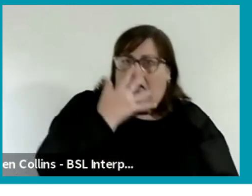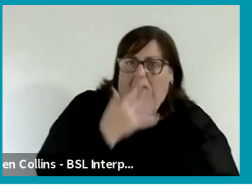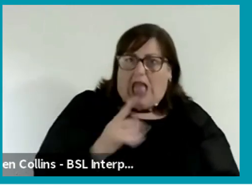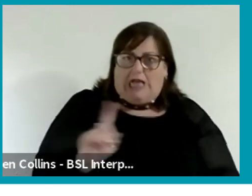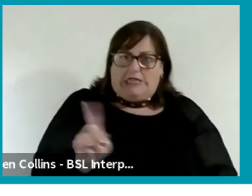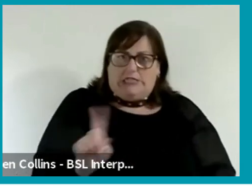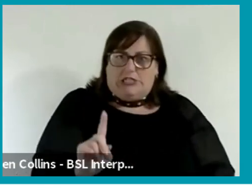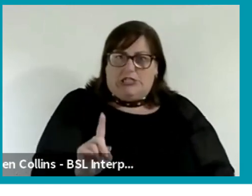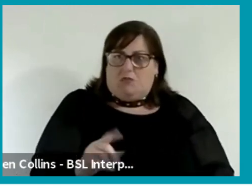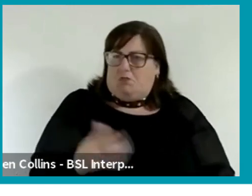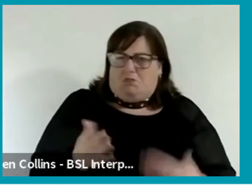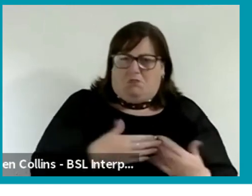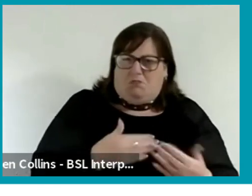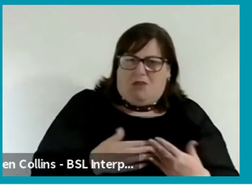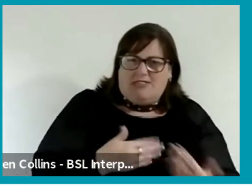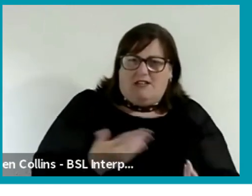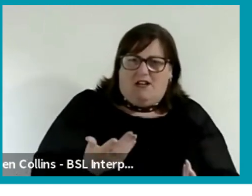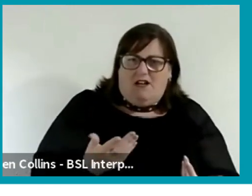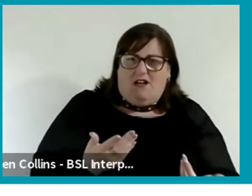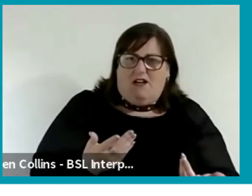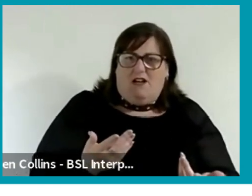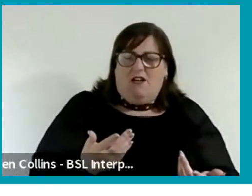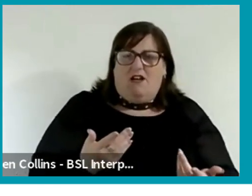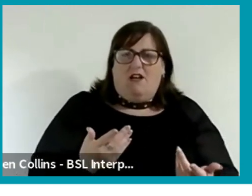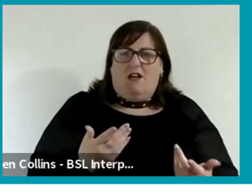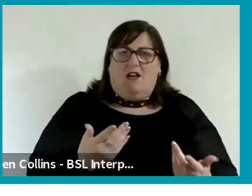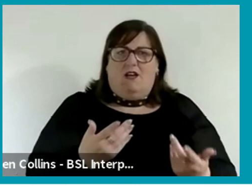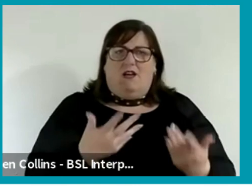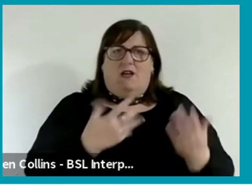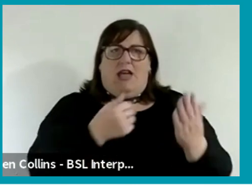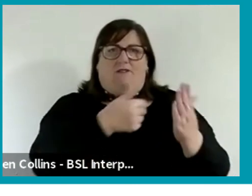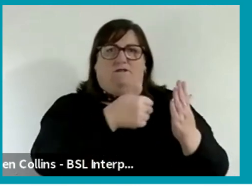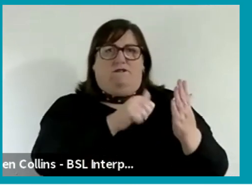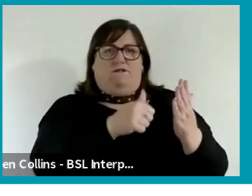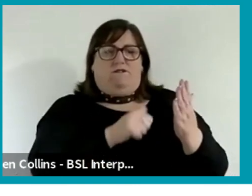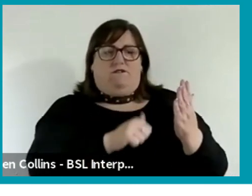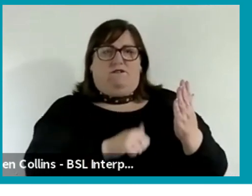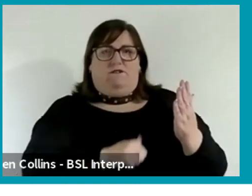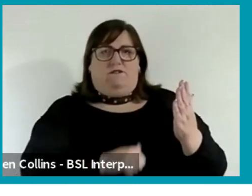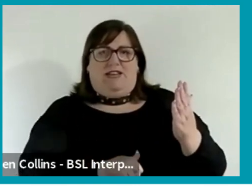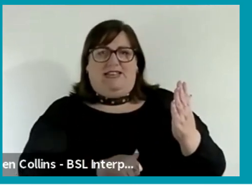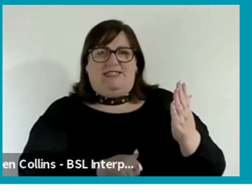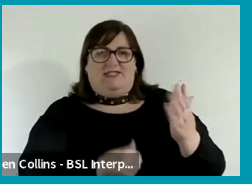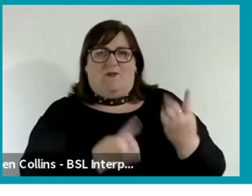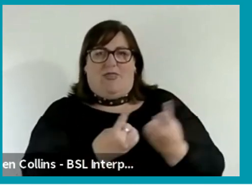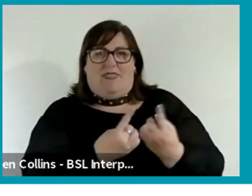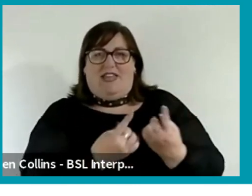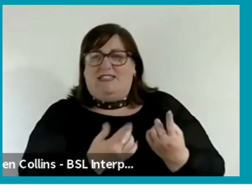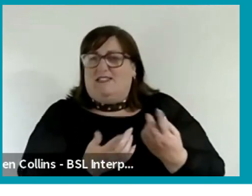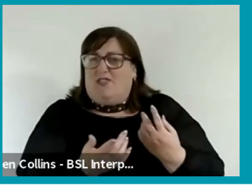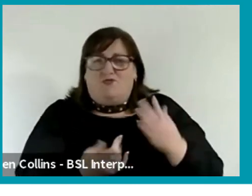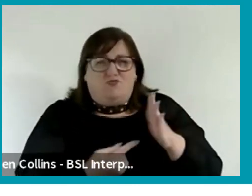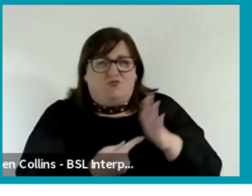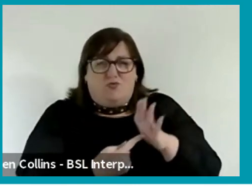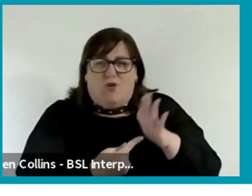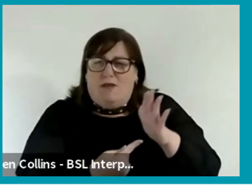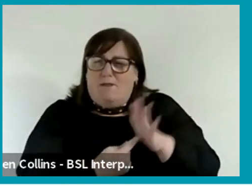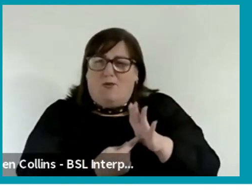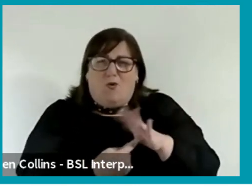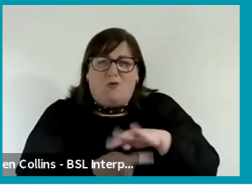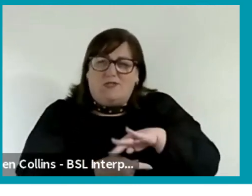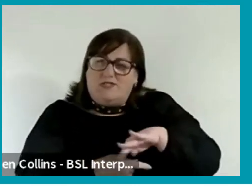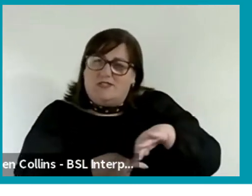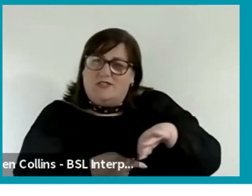we can have a whole long list of things that really doesn't matter. So this